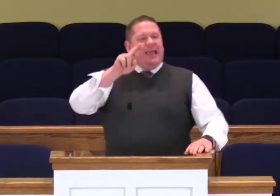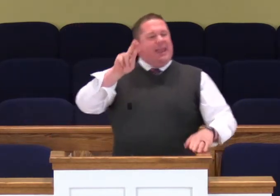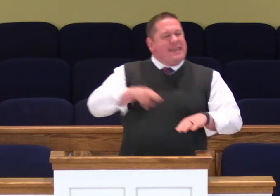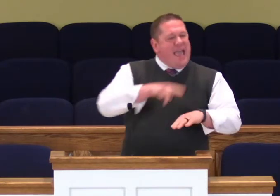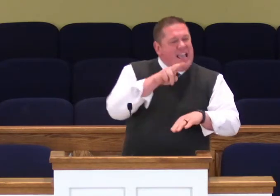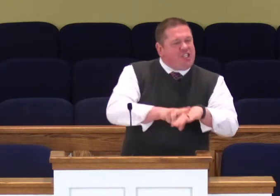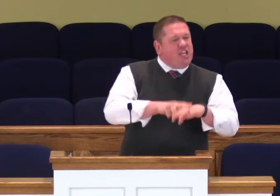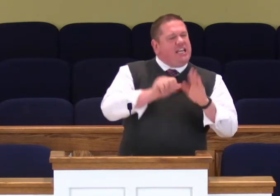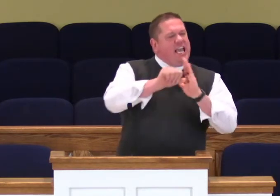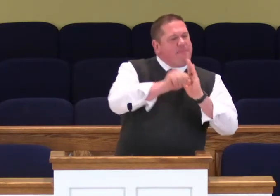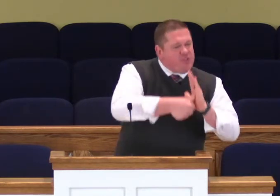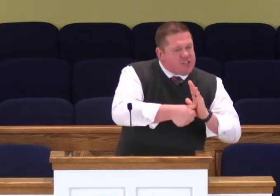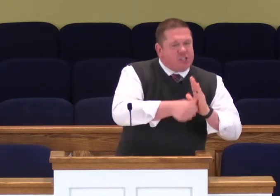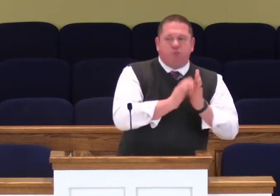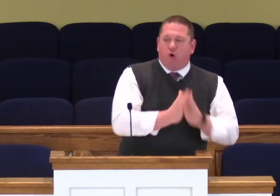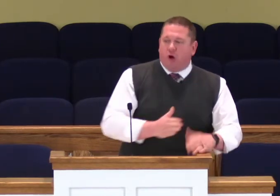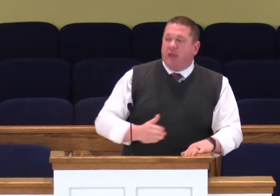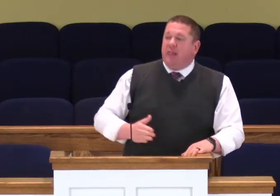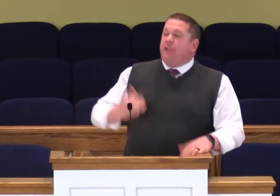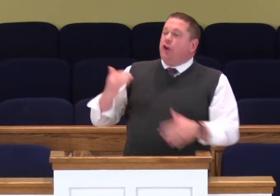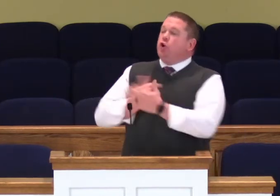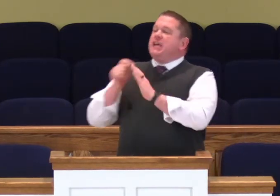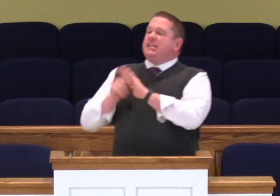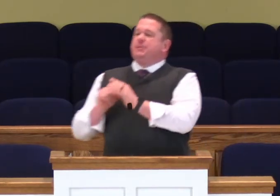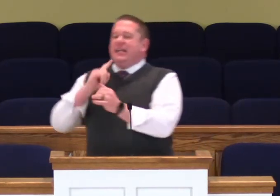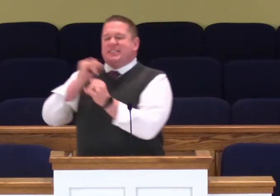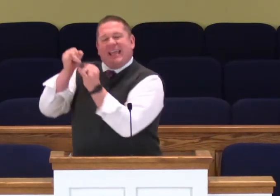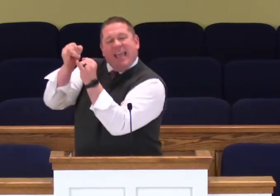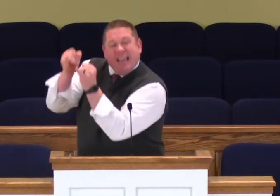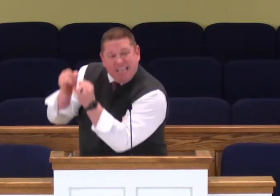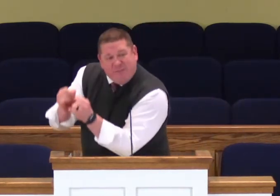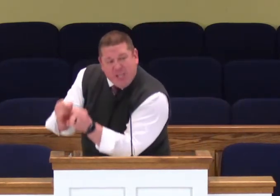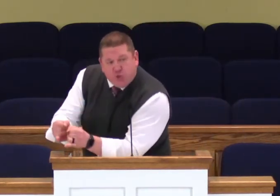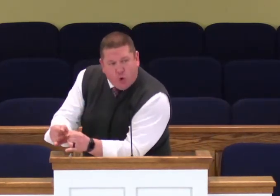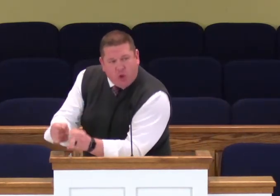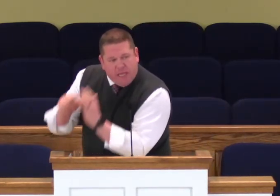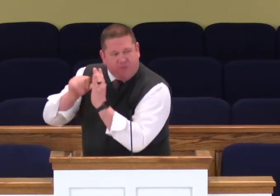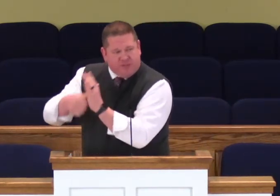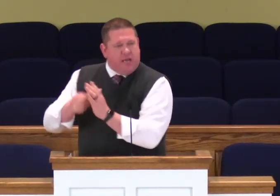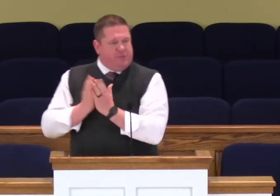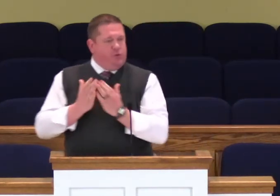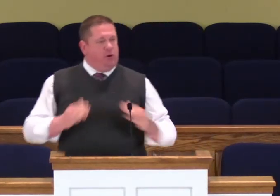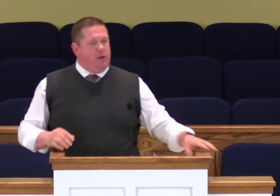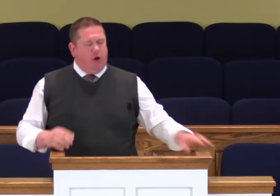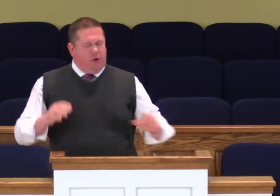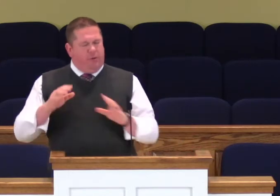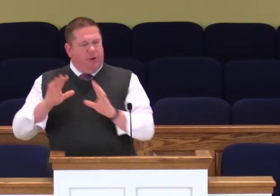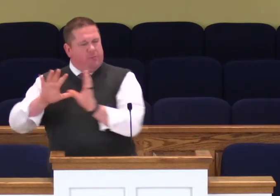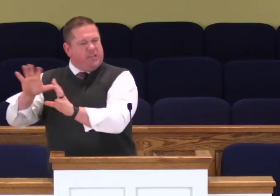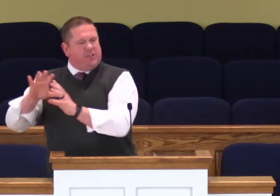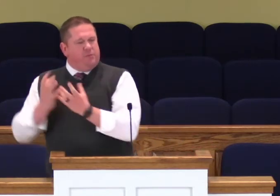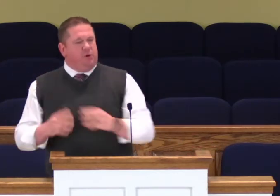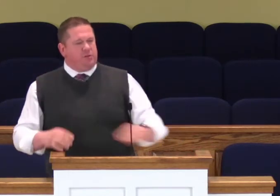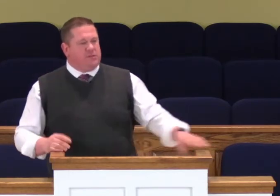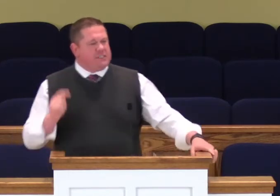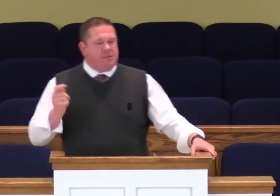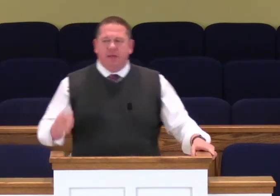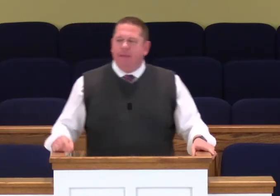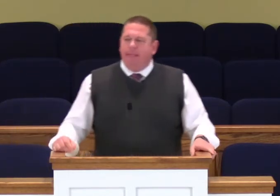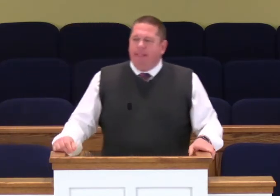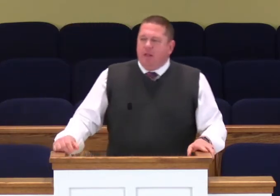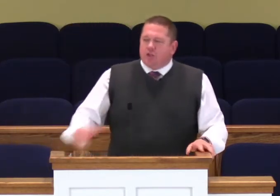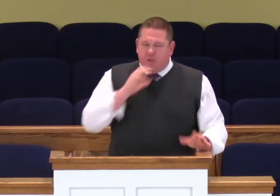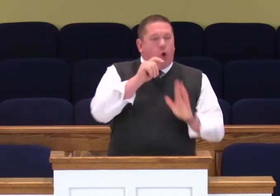a nation emphasis book. The New Testament is an individual emphasized book, or section of books, a